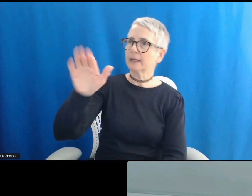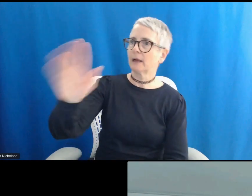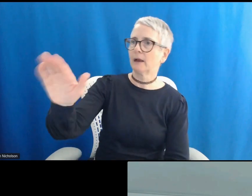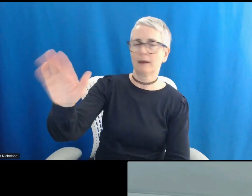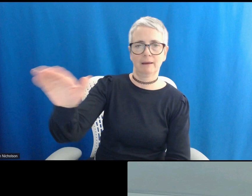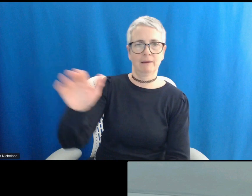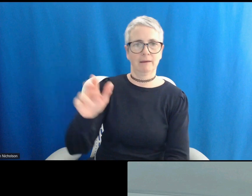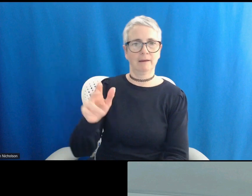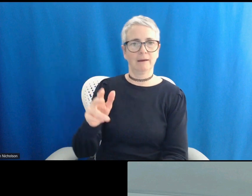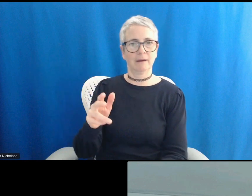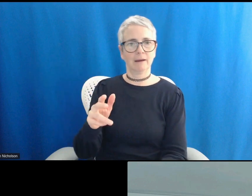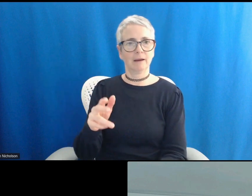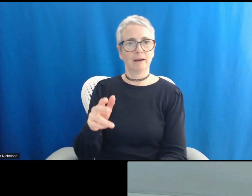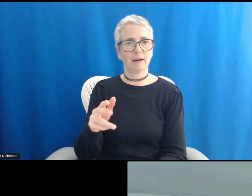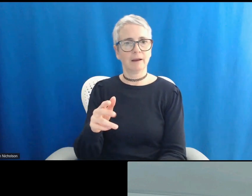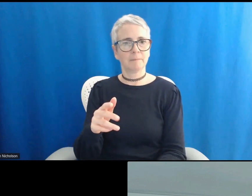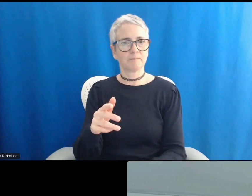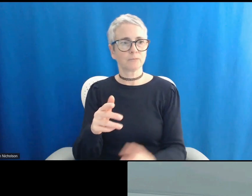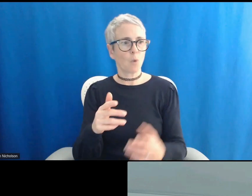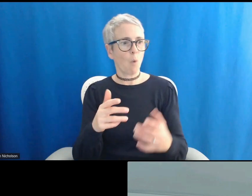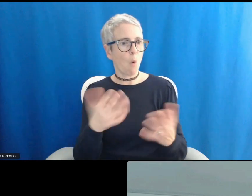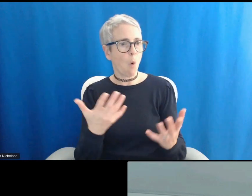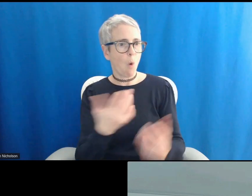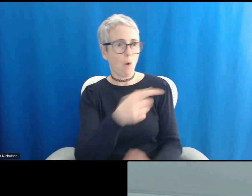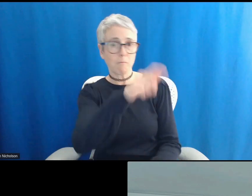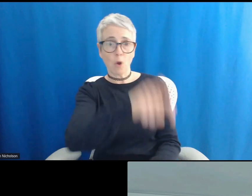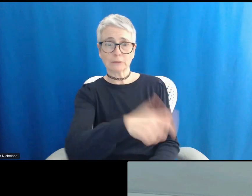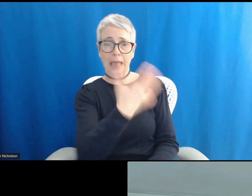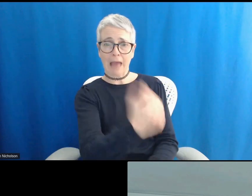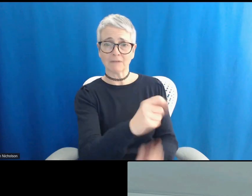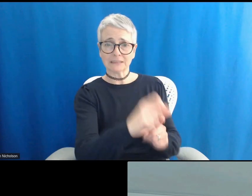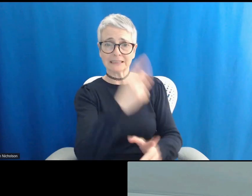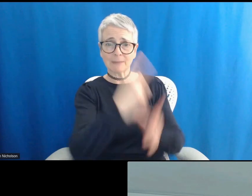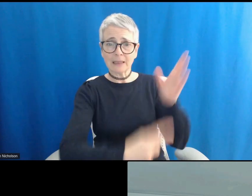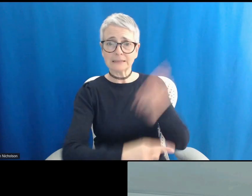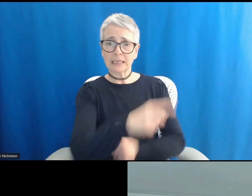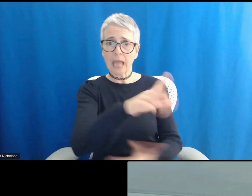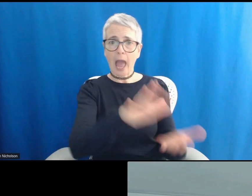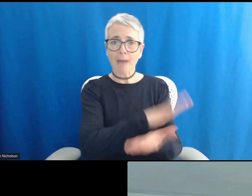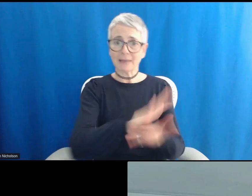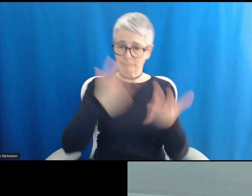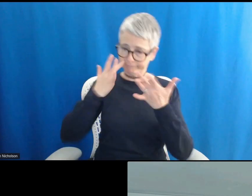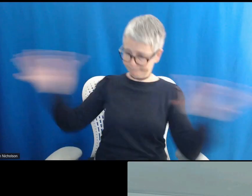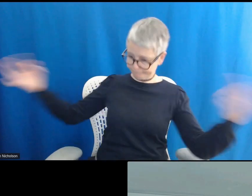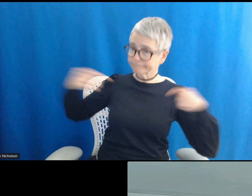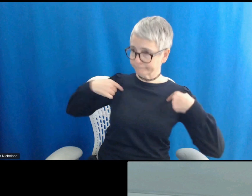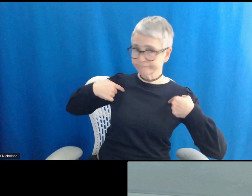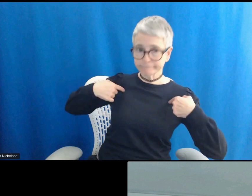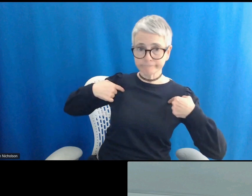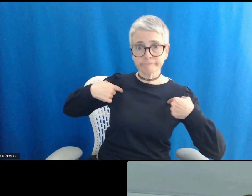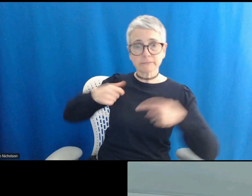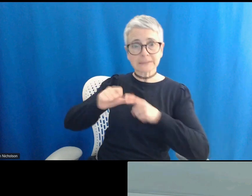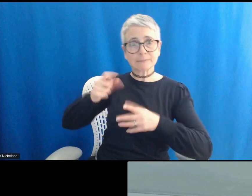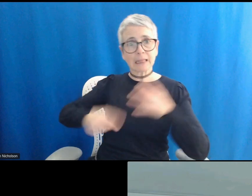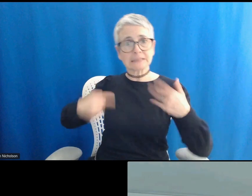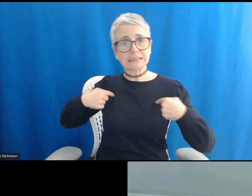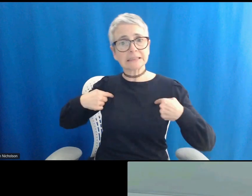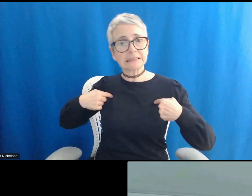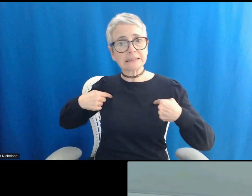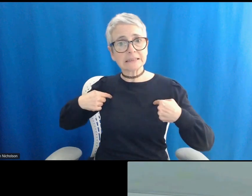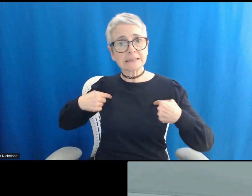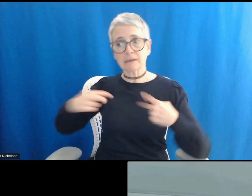visible disability, people prepared to talk about disability, to take away the taboo and the stigma around it. Having senior